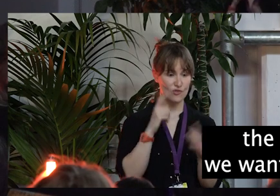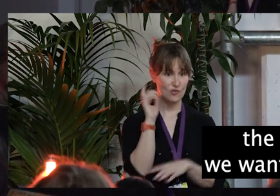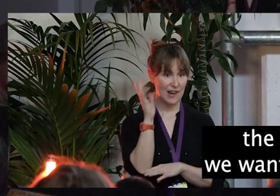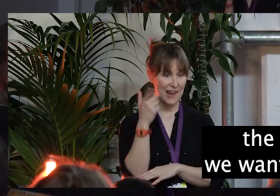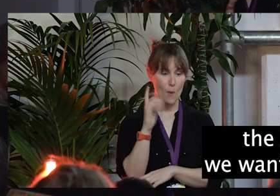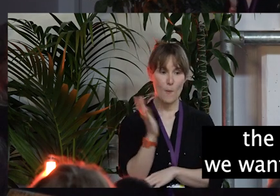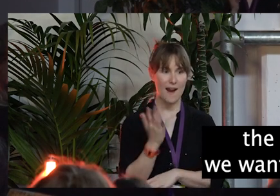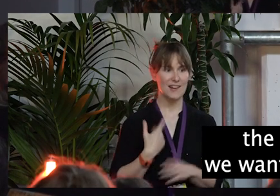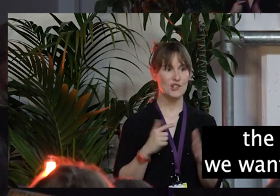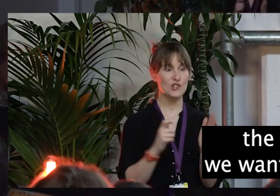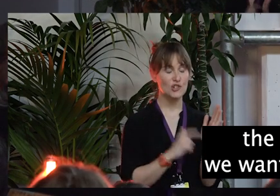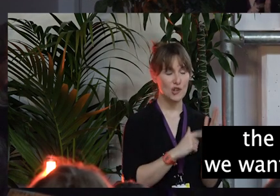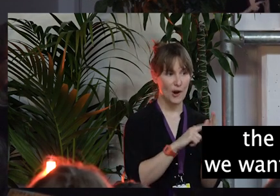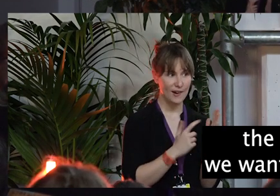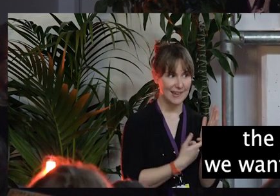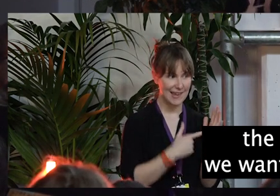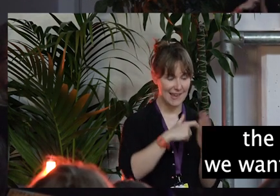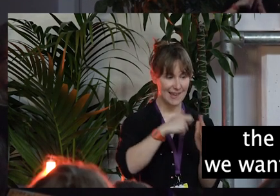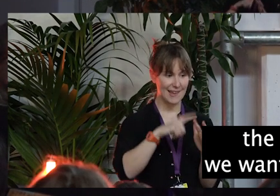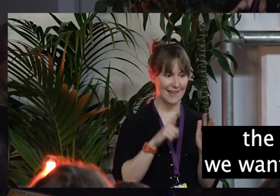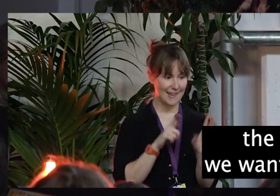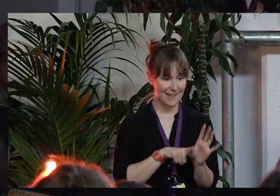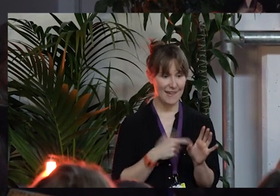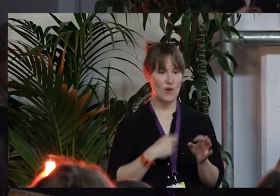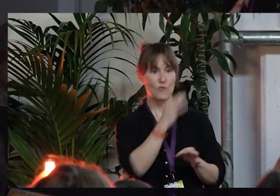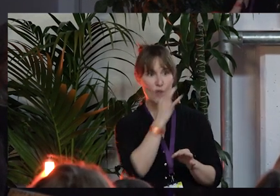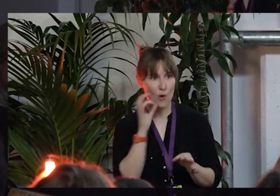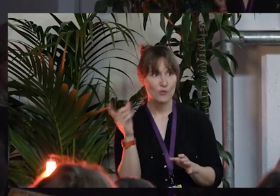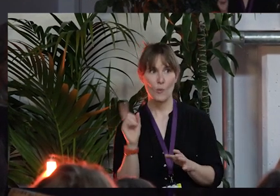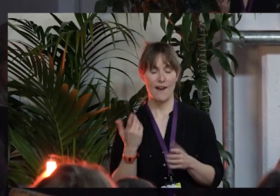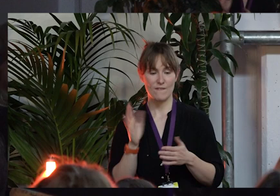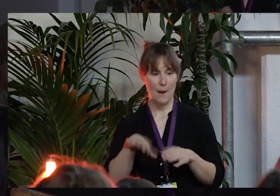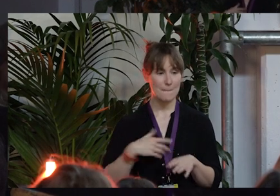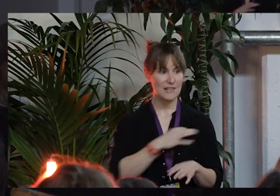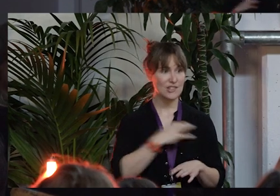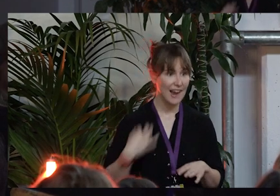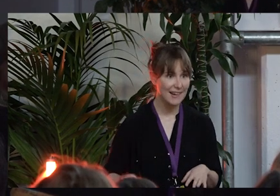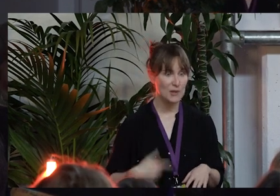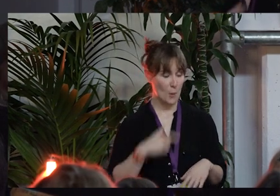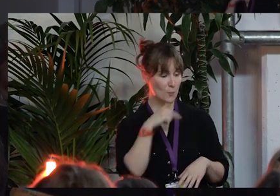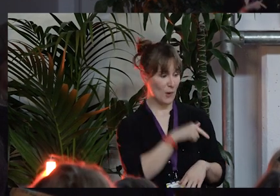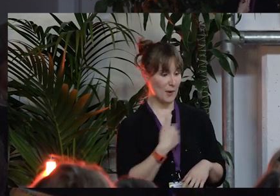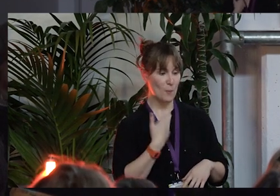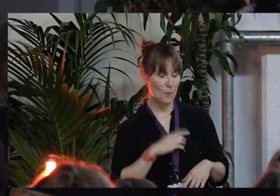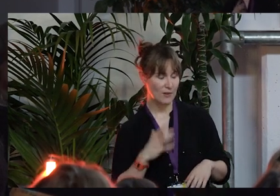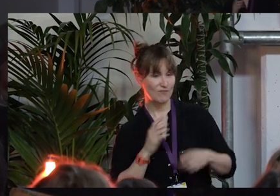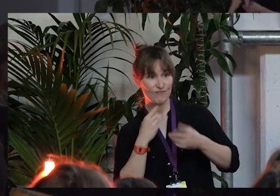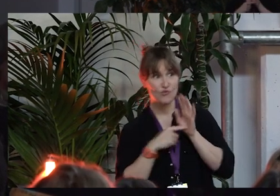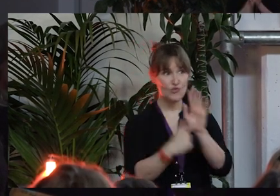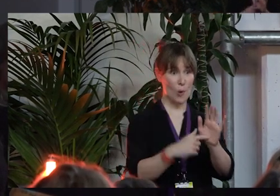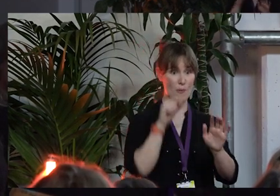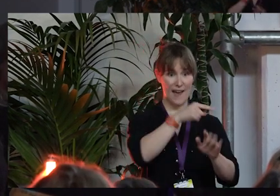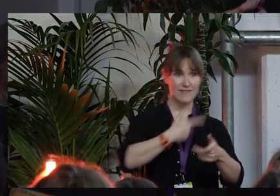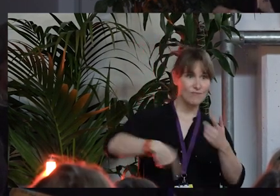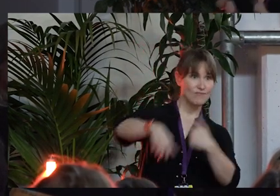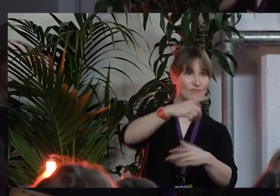China. And we wanted to open and lift the lid on that in the most accessible way we could. So I'm going to show you a little video of the work